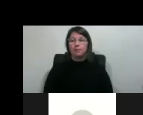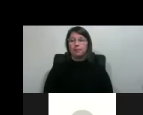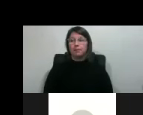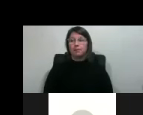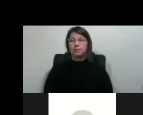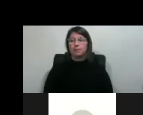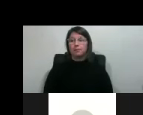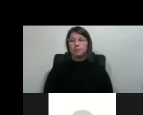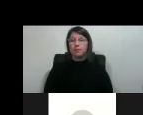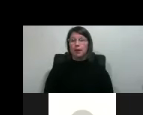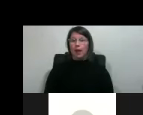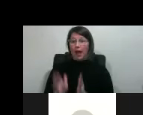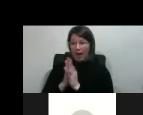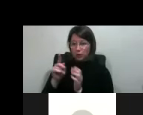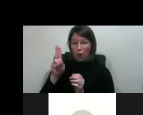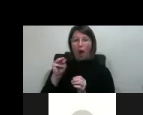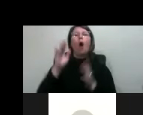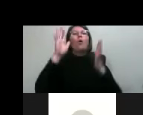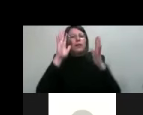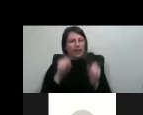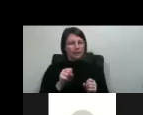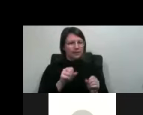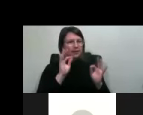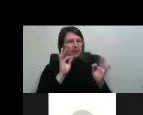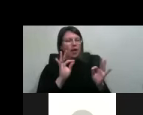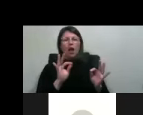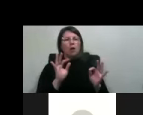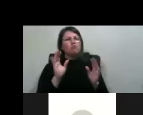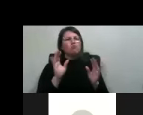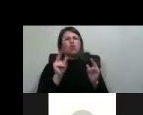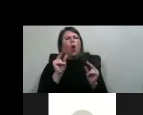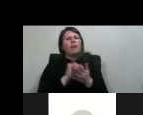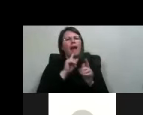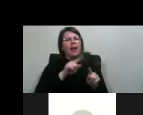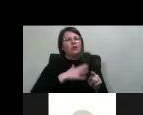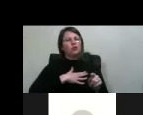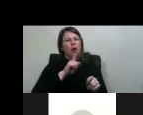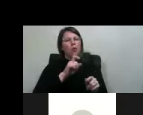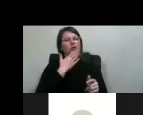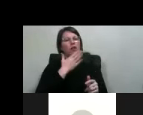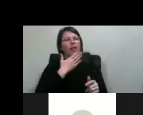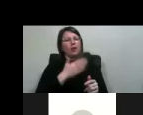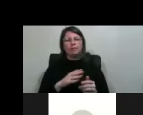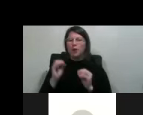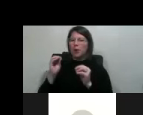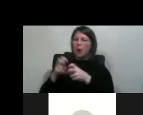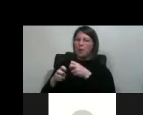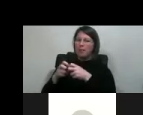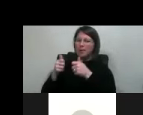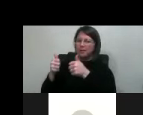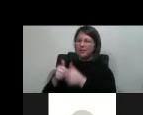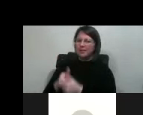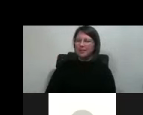I've asked to unmute you. Oh, yes. No, that answers my question. Thanks. Not a problem.